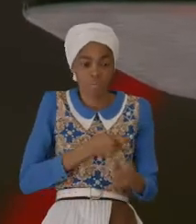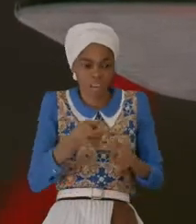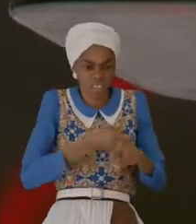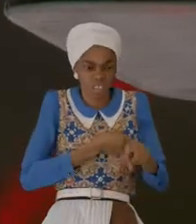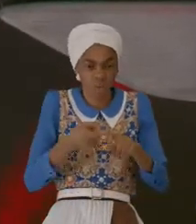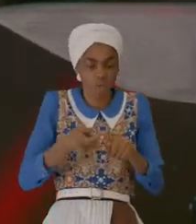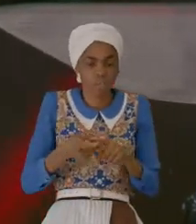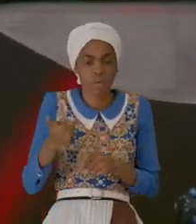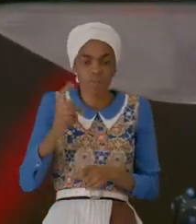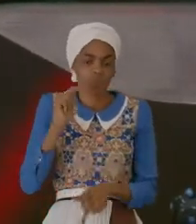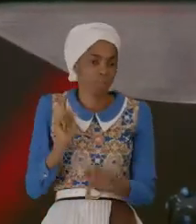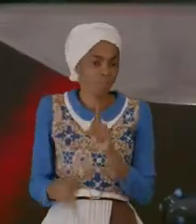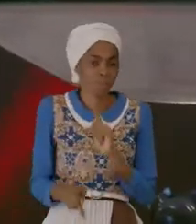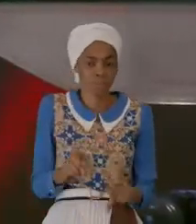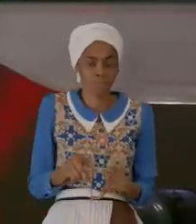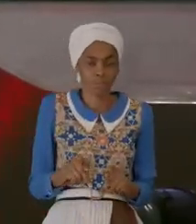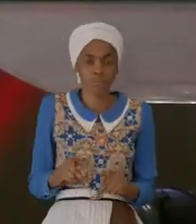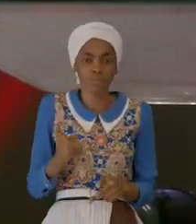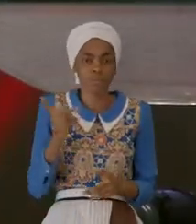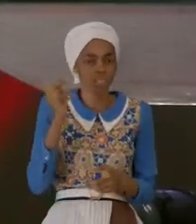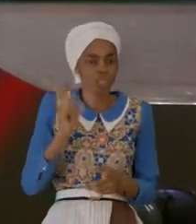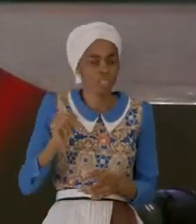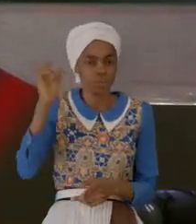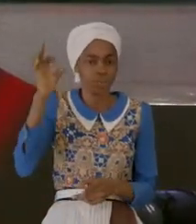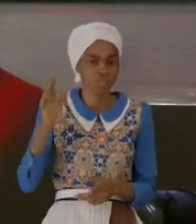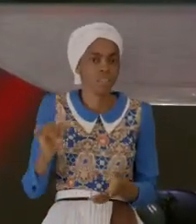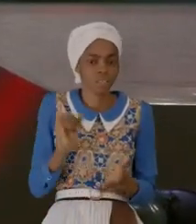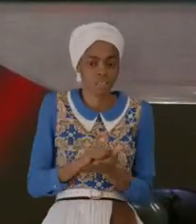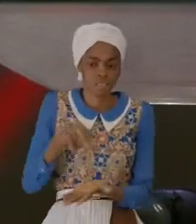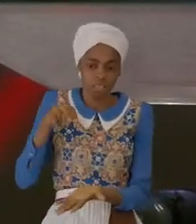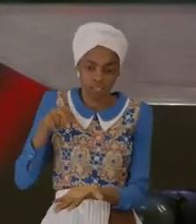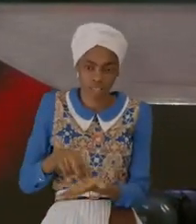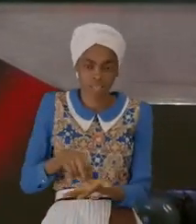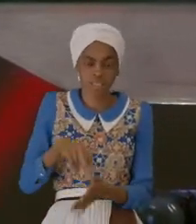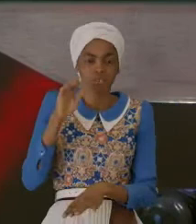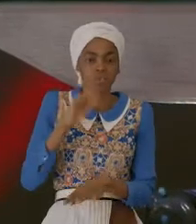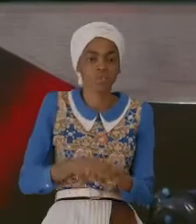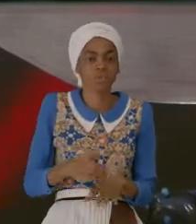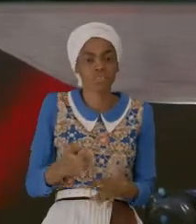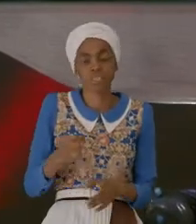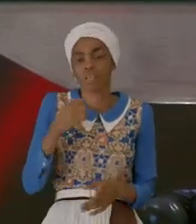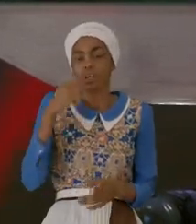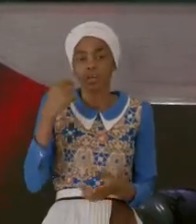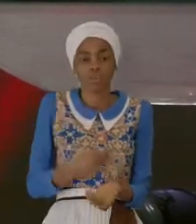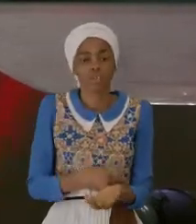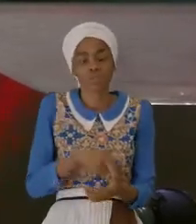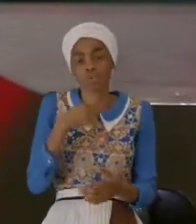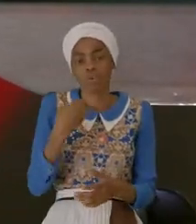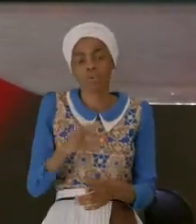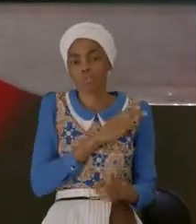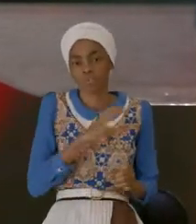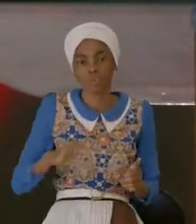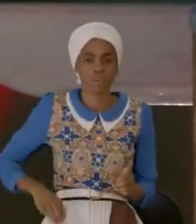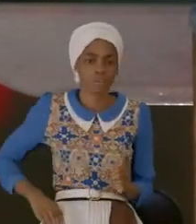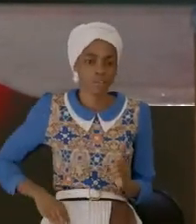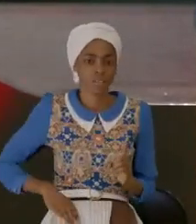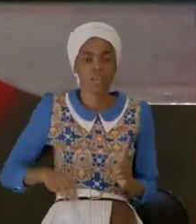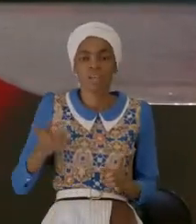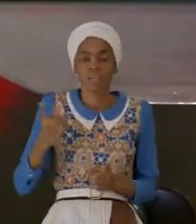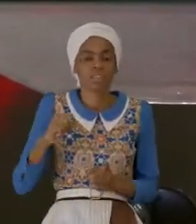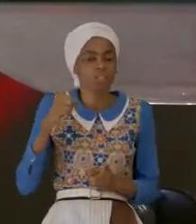the preachers that stands on the gospel of Christ the persecution